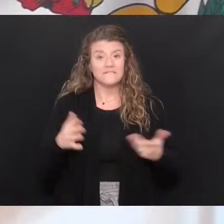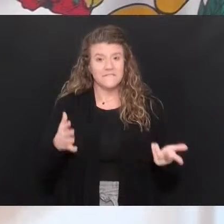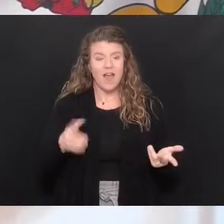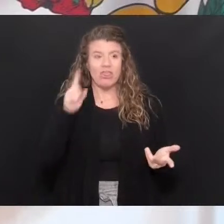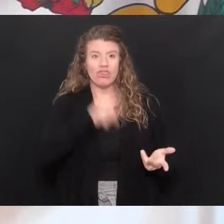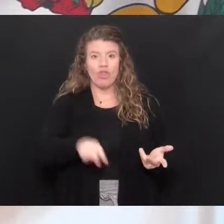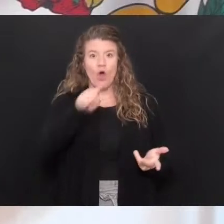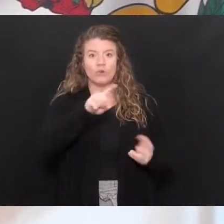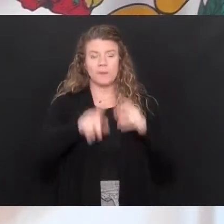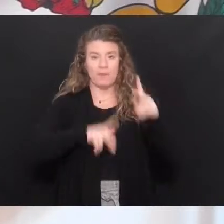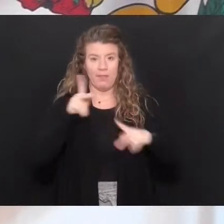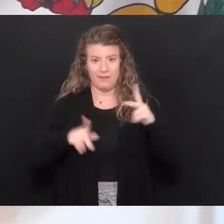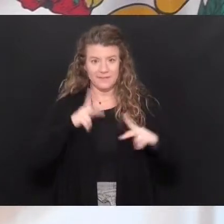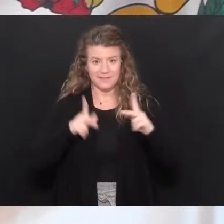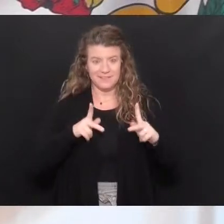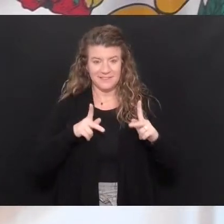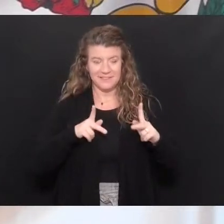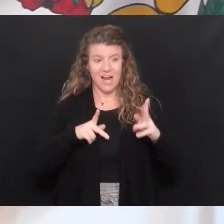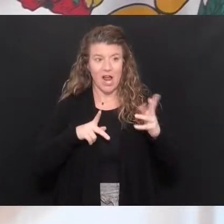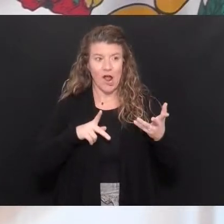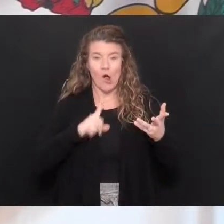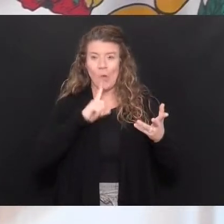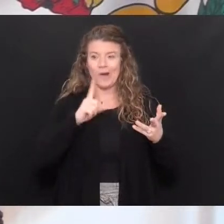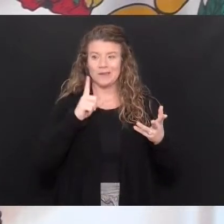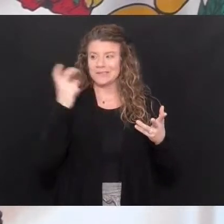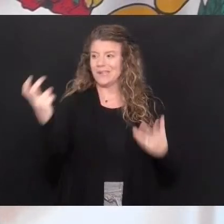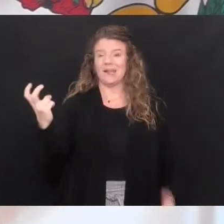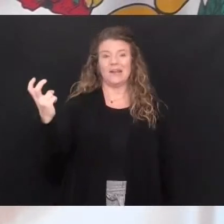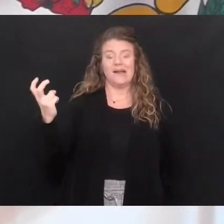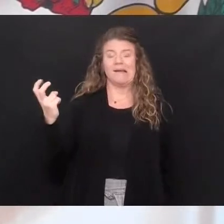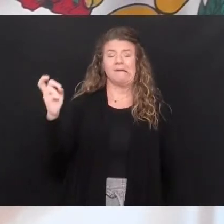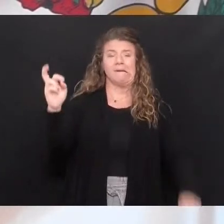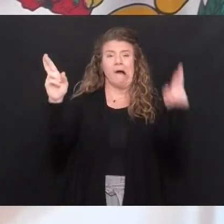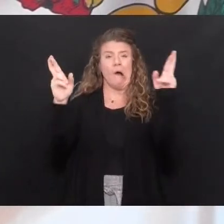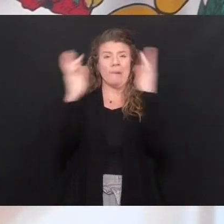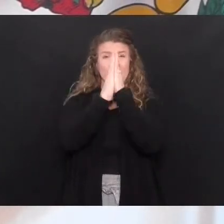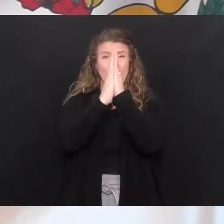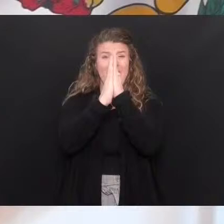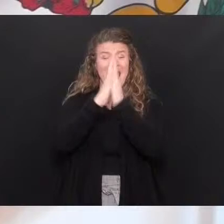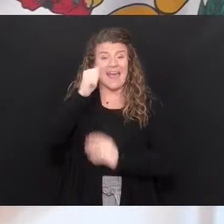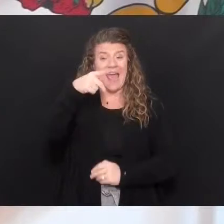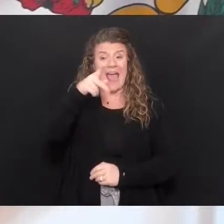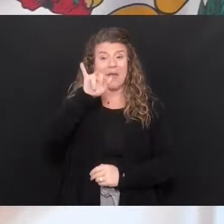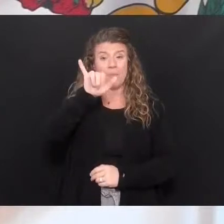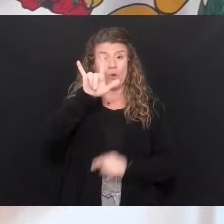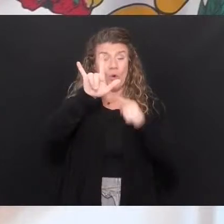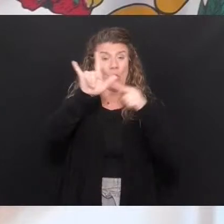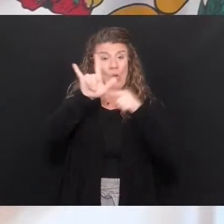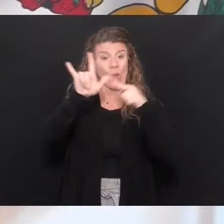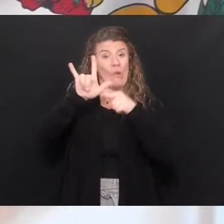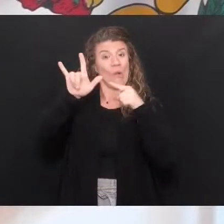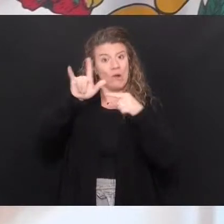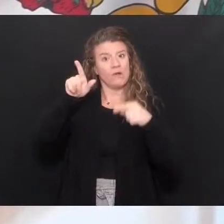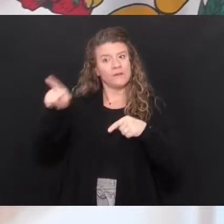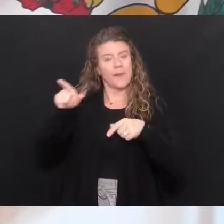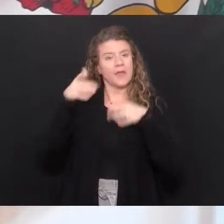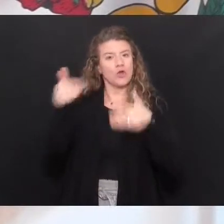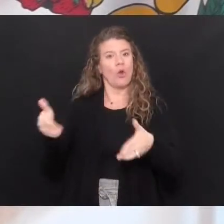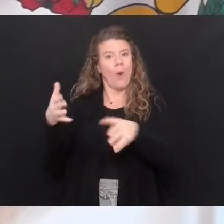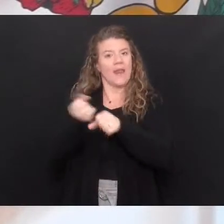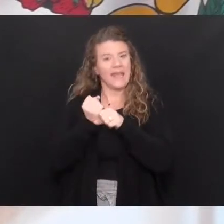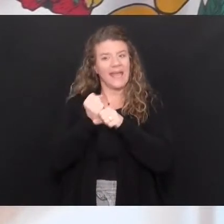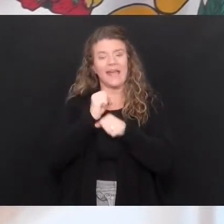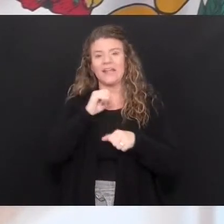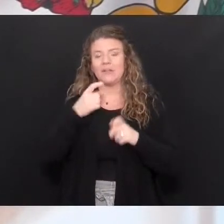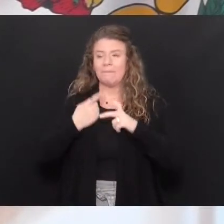Those folks were sitting on the sidelines hoping and praying that April would come so they could